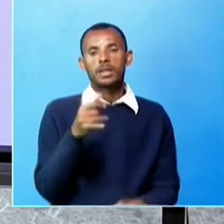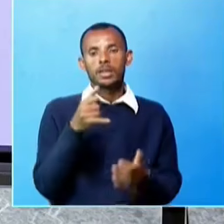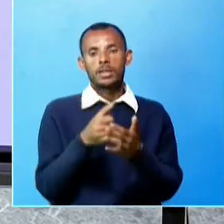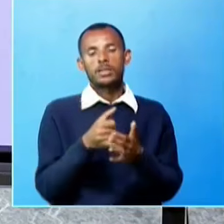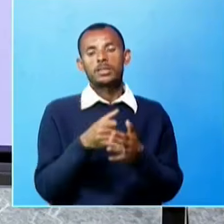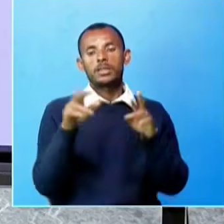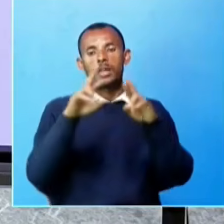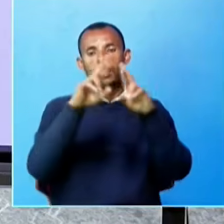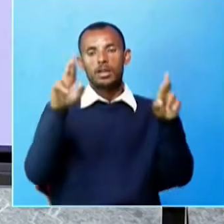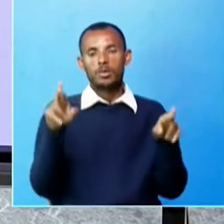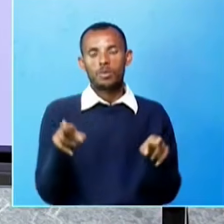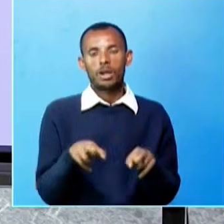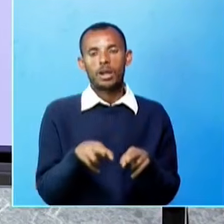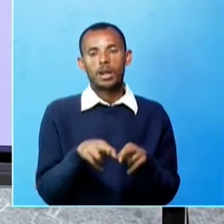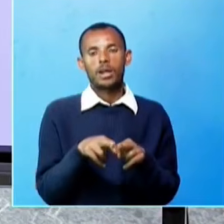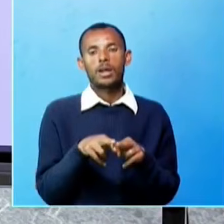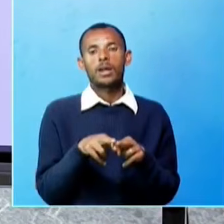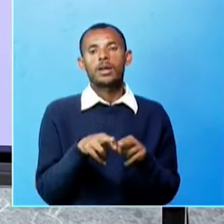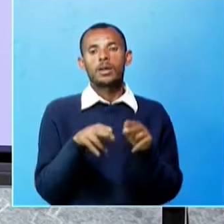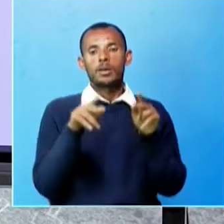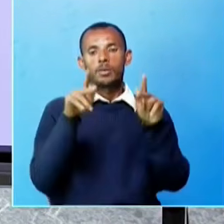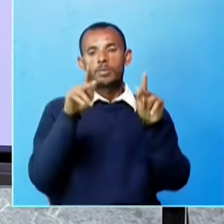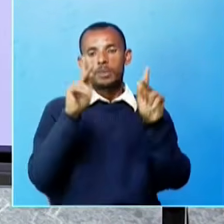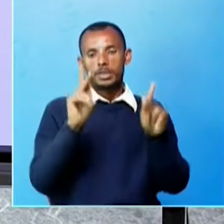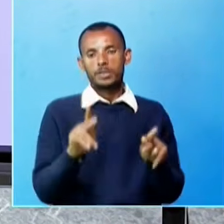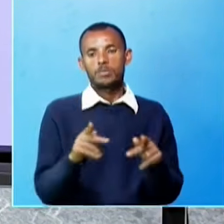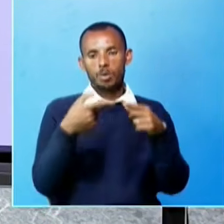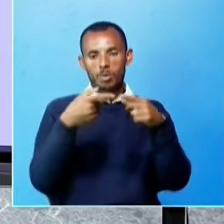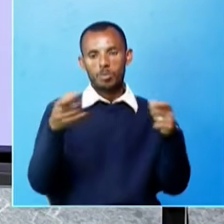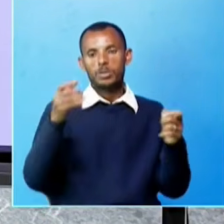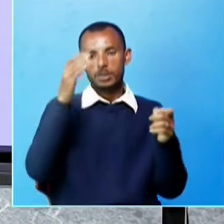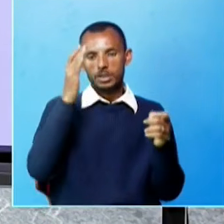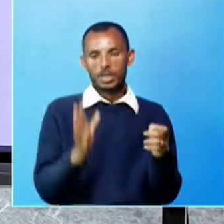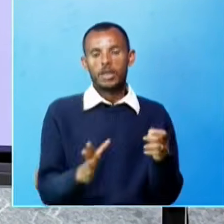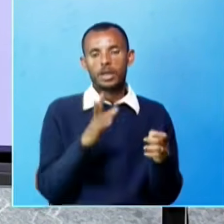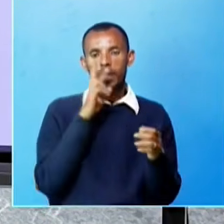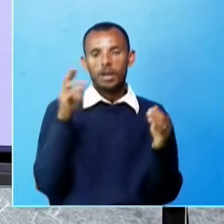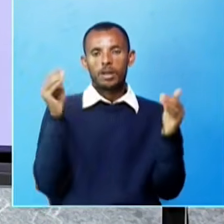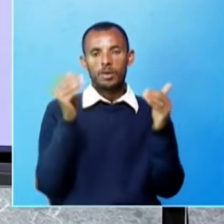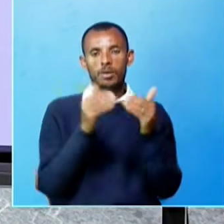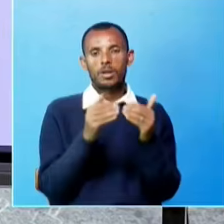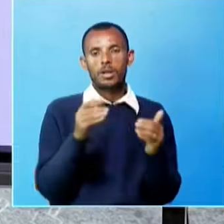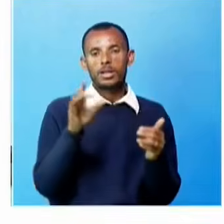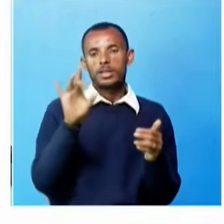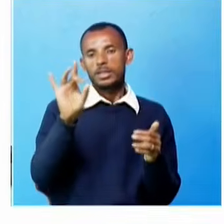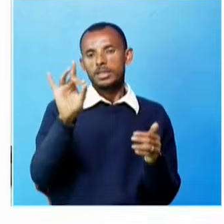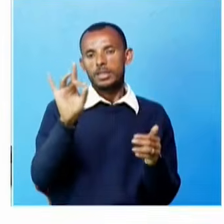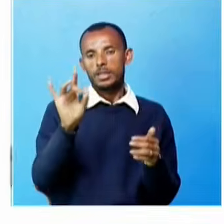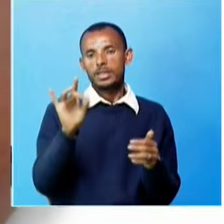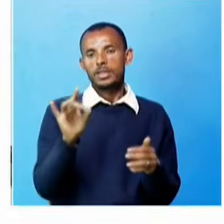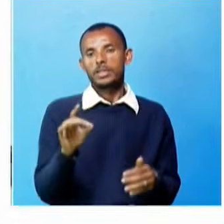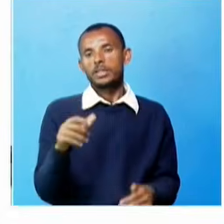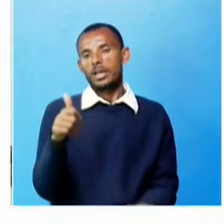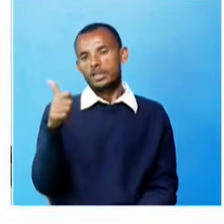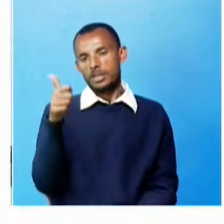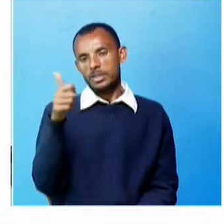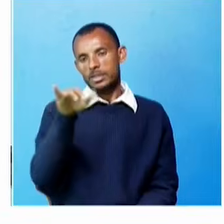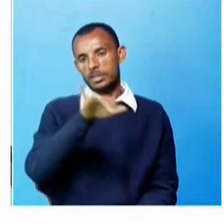a rectangular prism, the opposite sides are congruent. So if this is 8, this should be